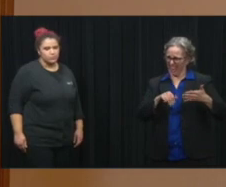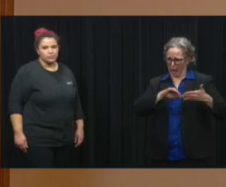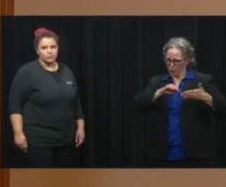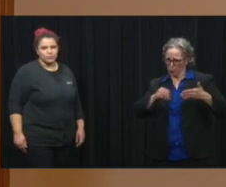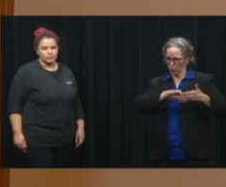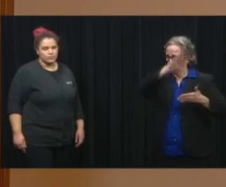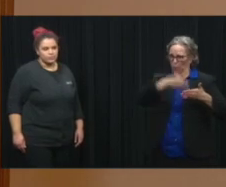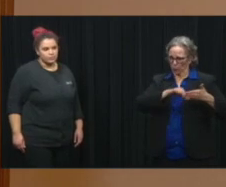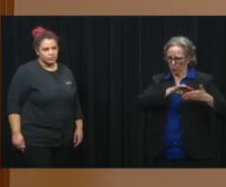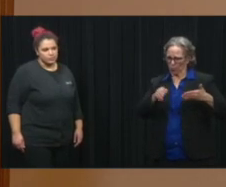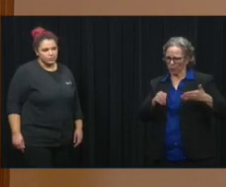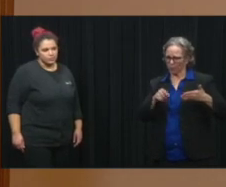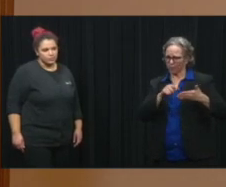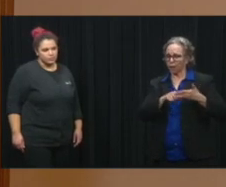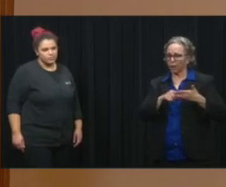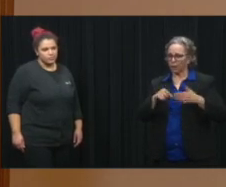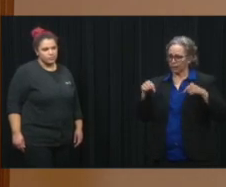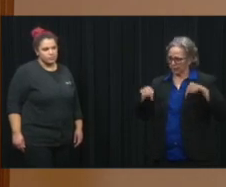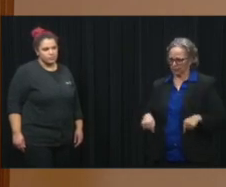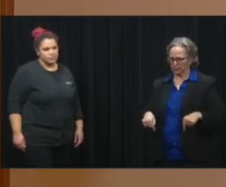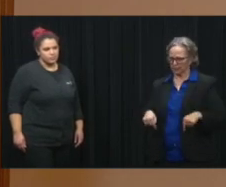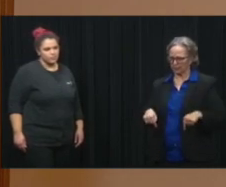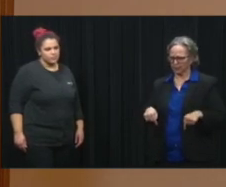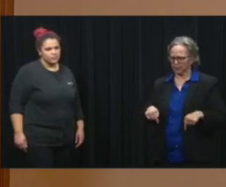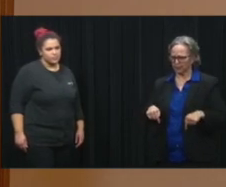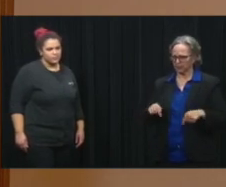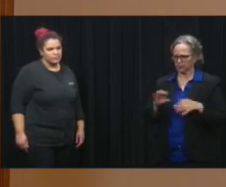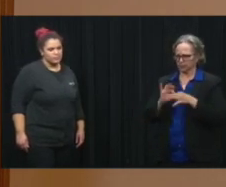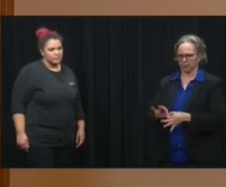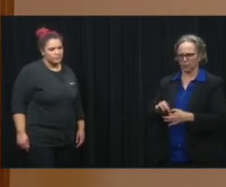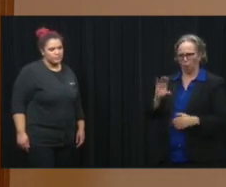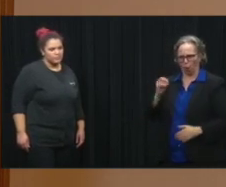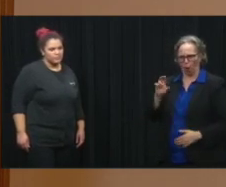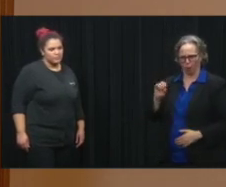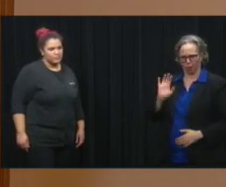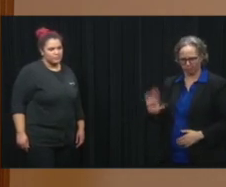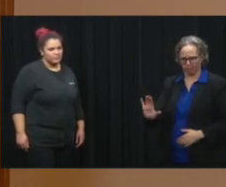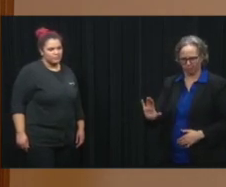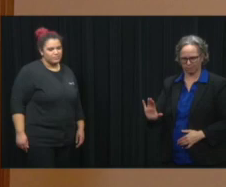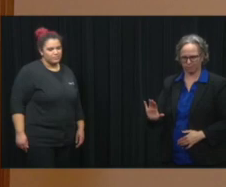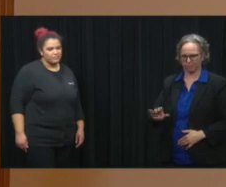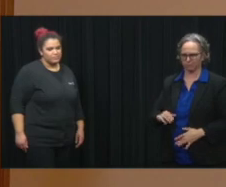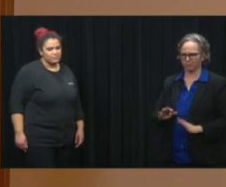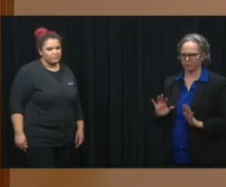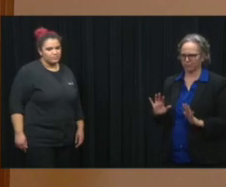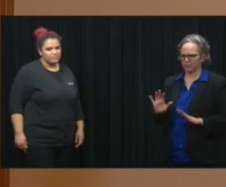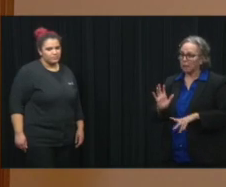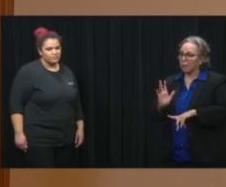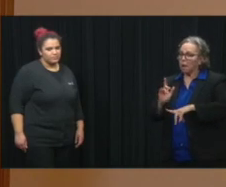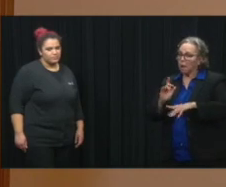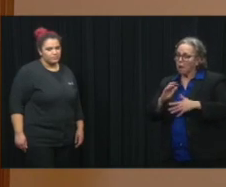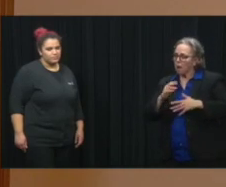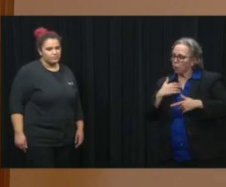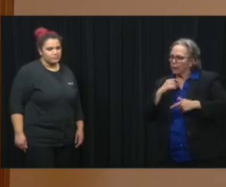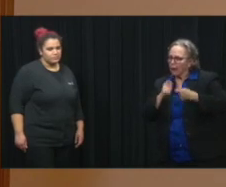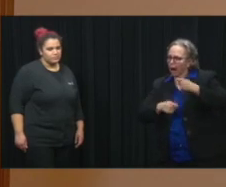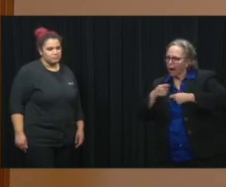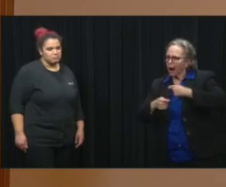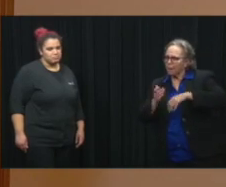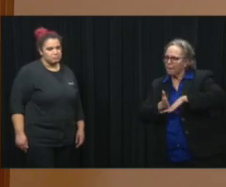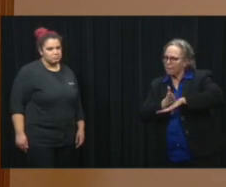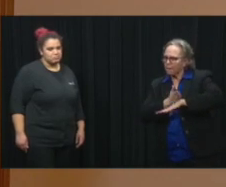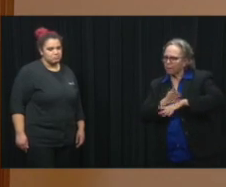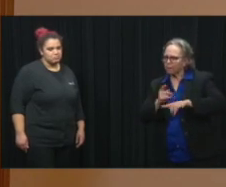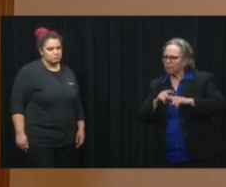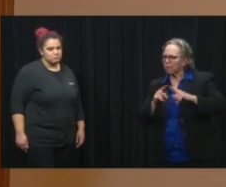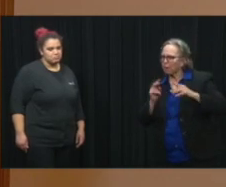Ohio. So these models get better all the time, but my very early prediction on this was end April to mid-May.